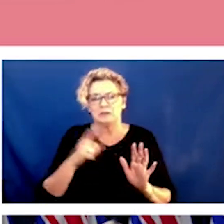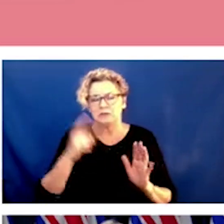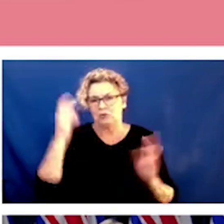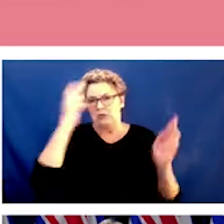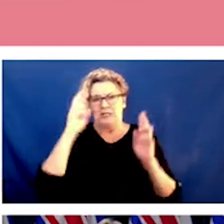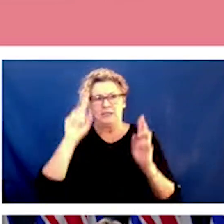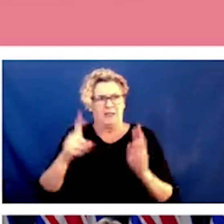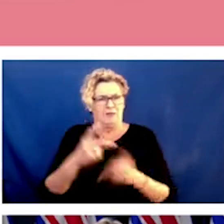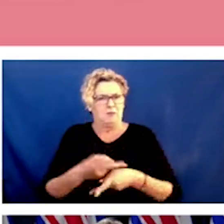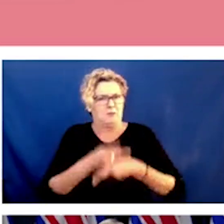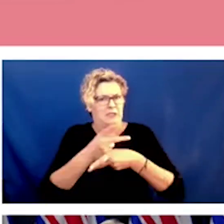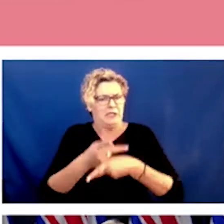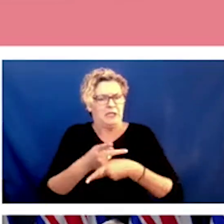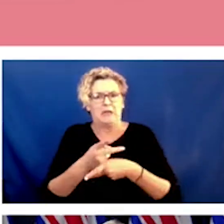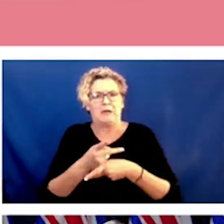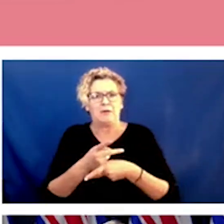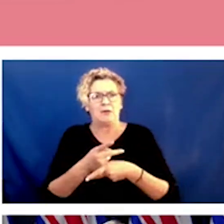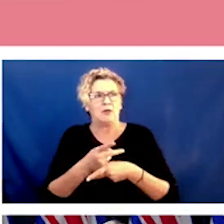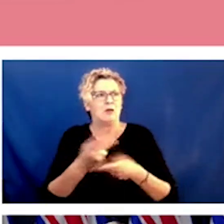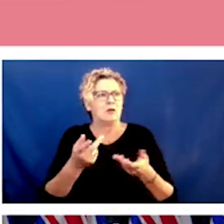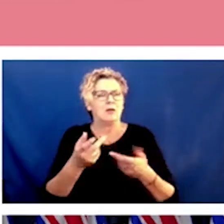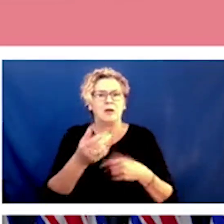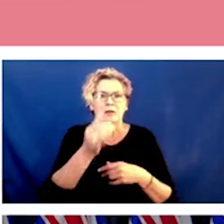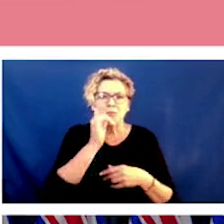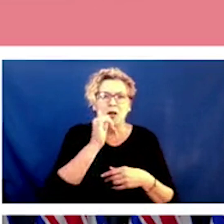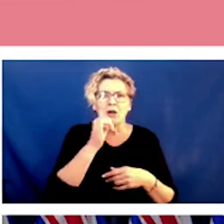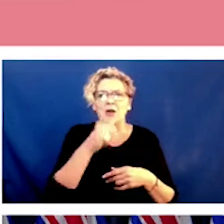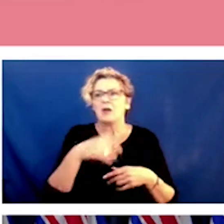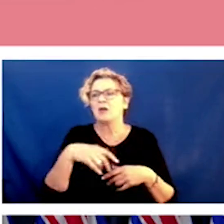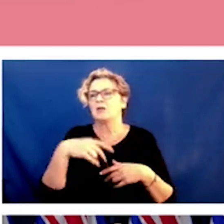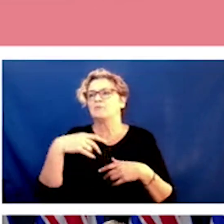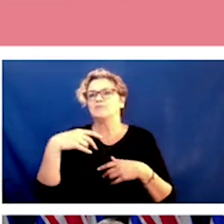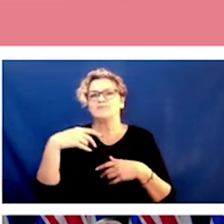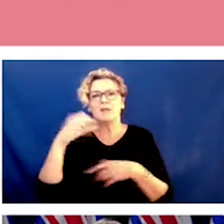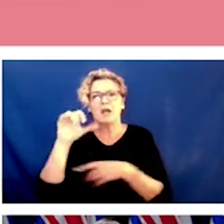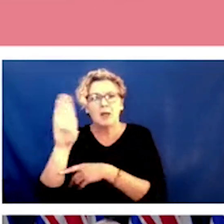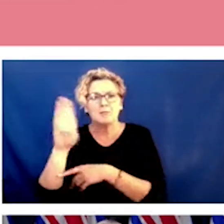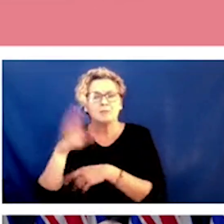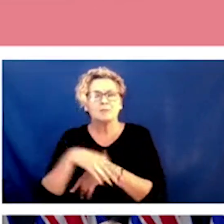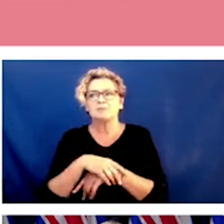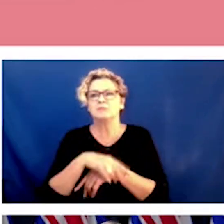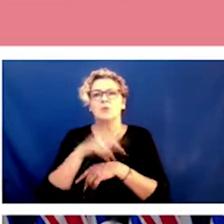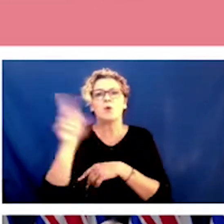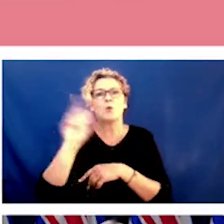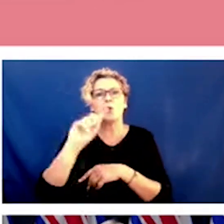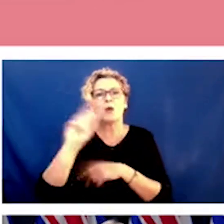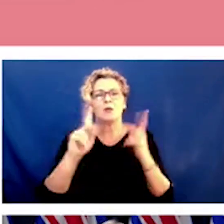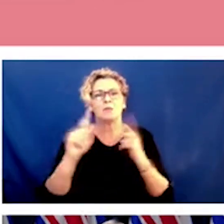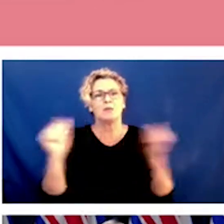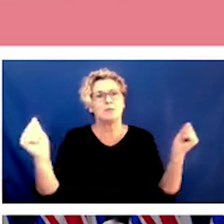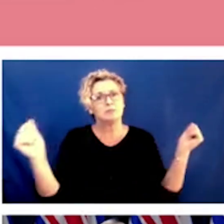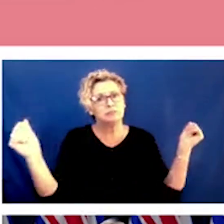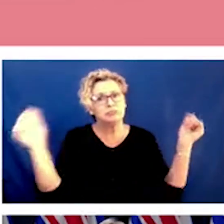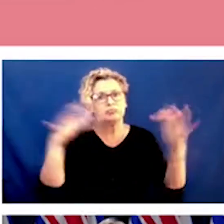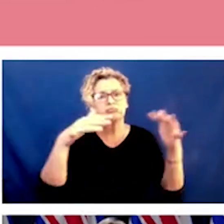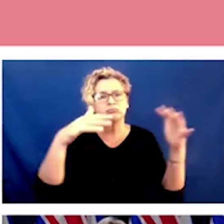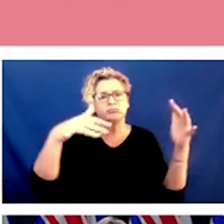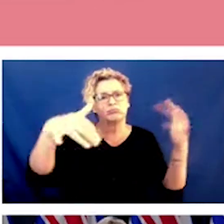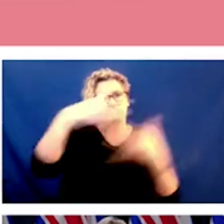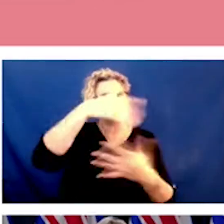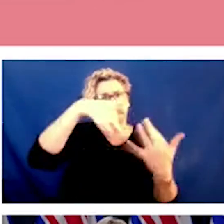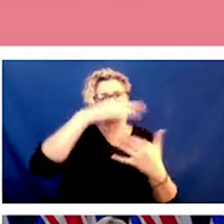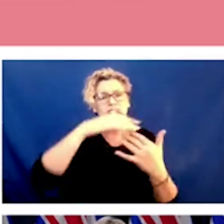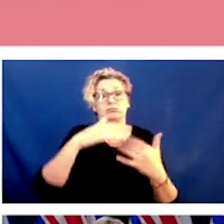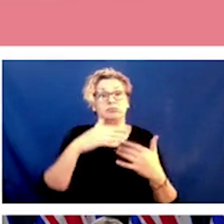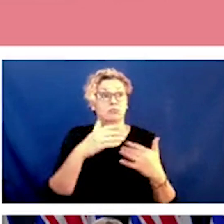they have potential to spread it to large numbers of people. And what we saw tipping the balance a few weeks ago was when we